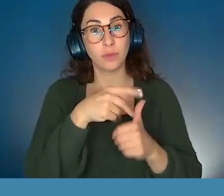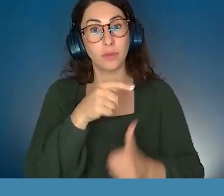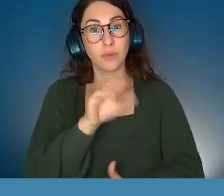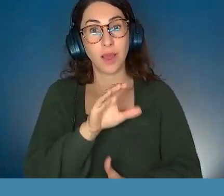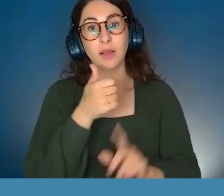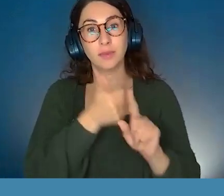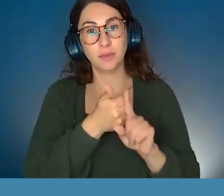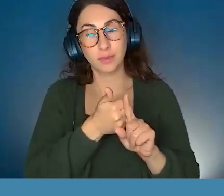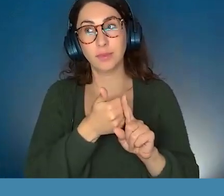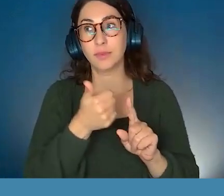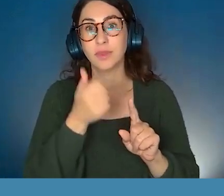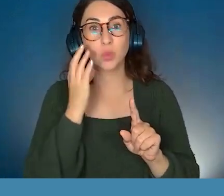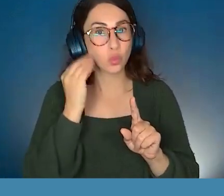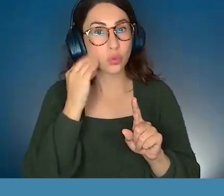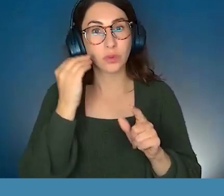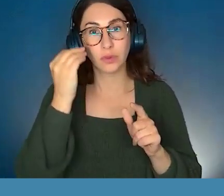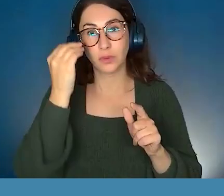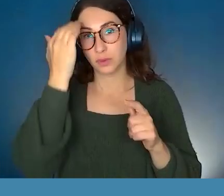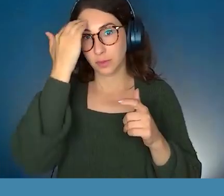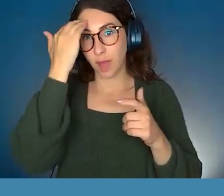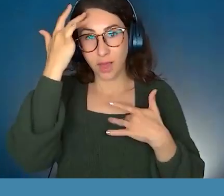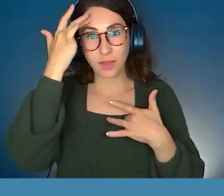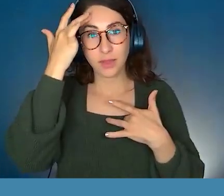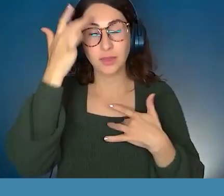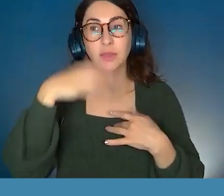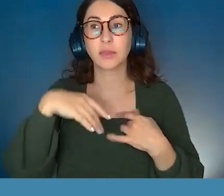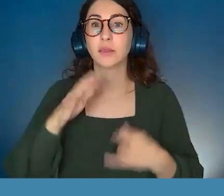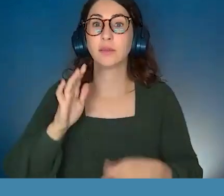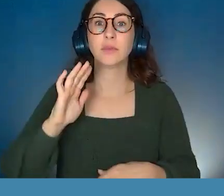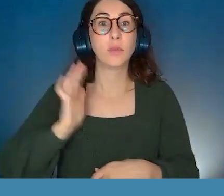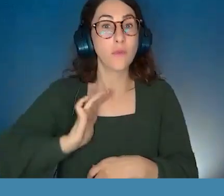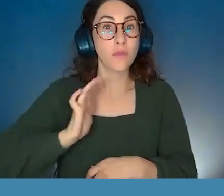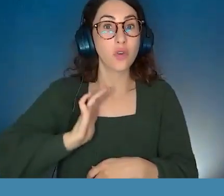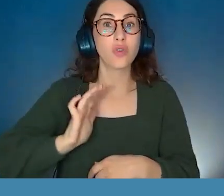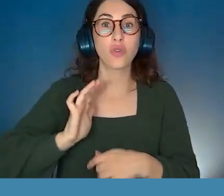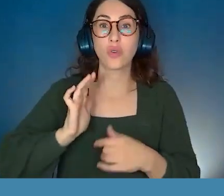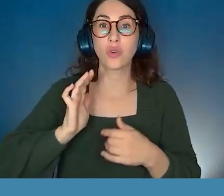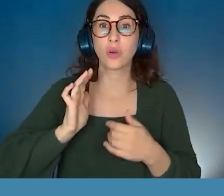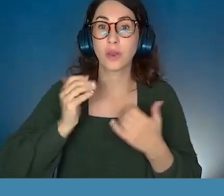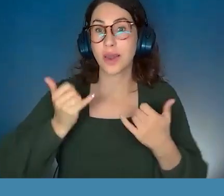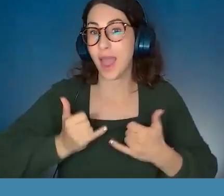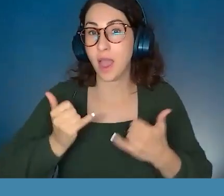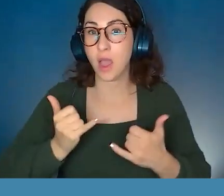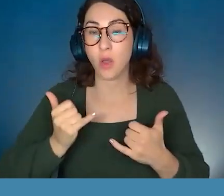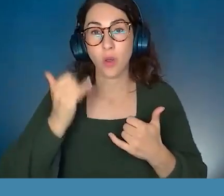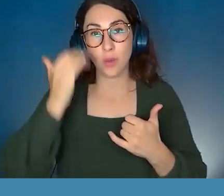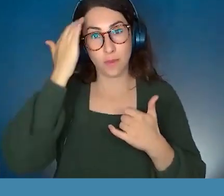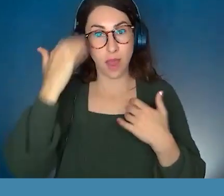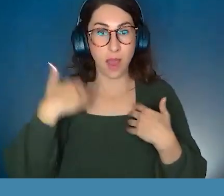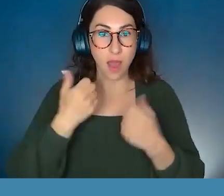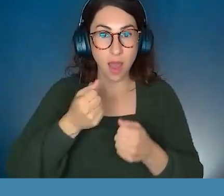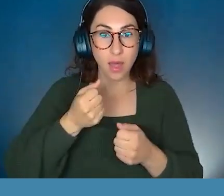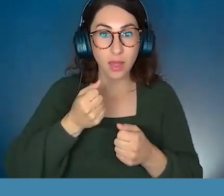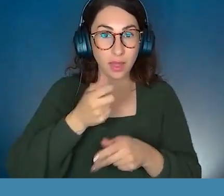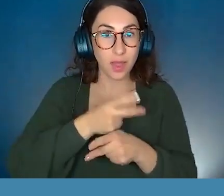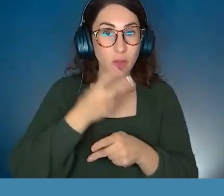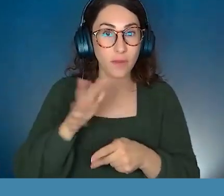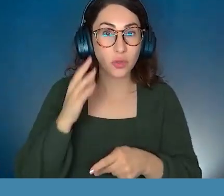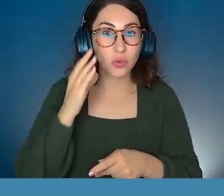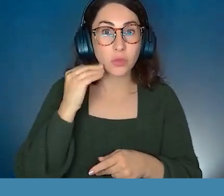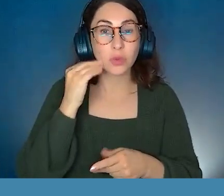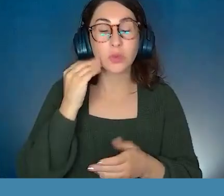illness. They can be former or current recipients of mental health care. They can be family members